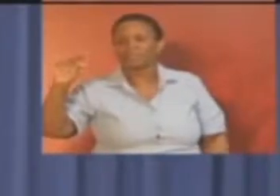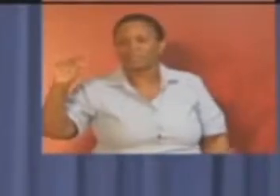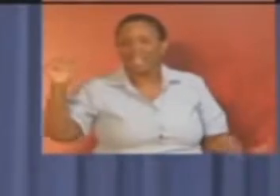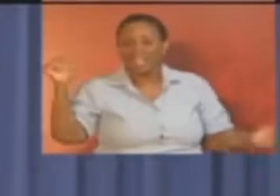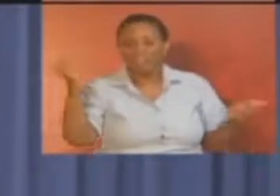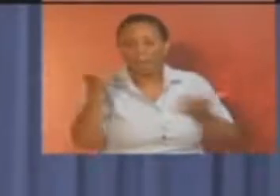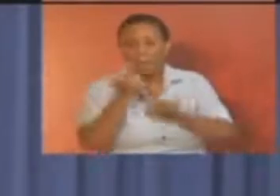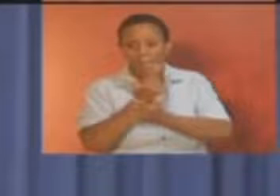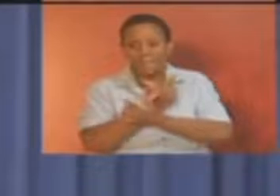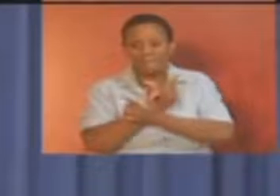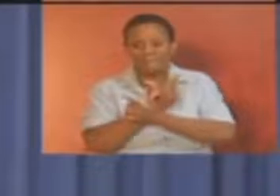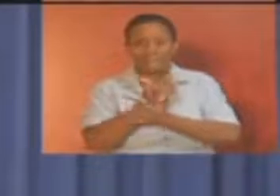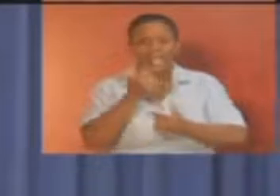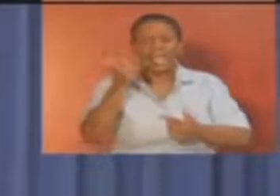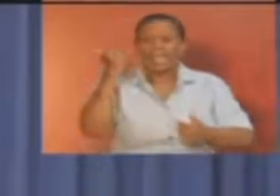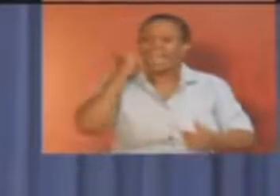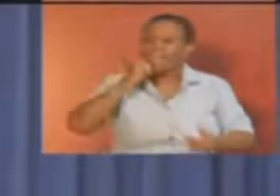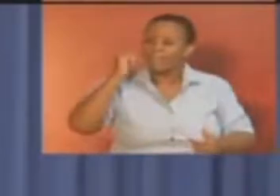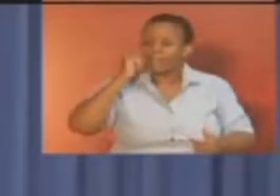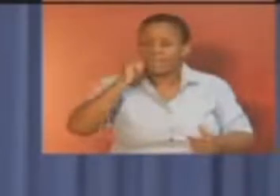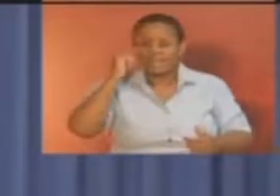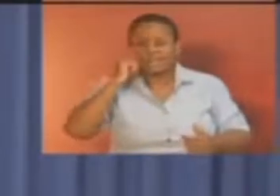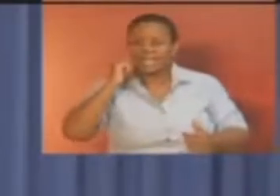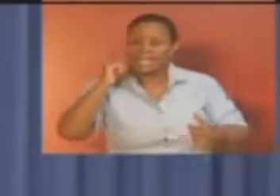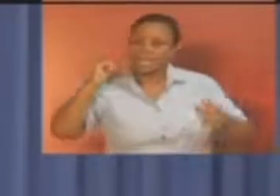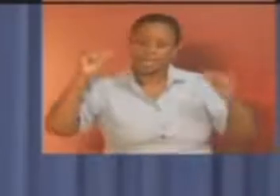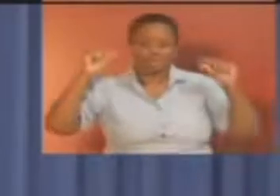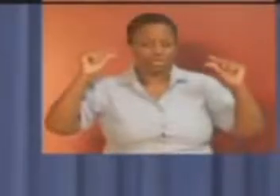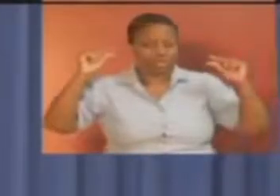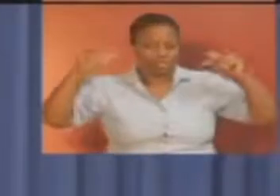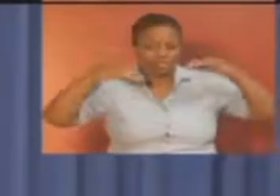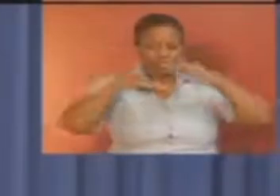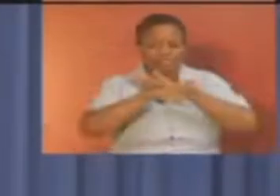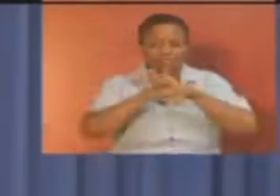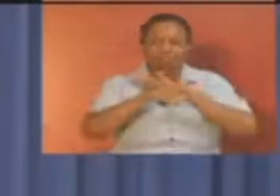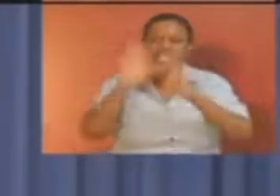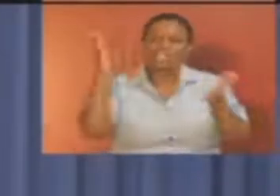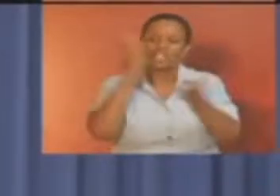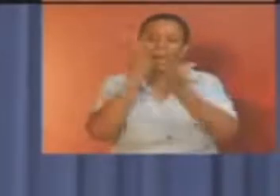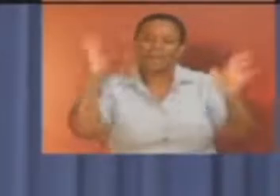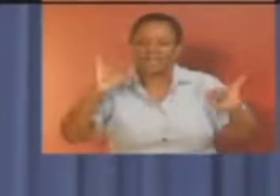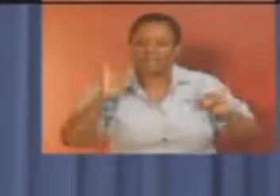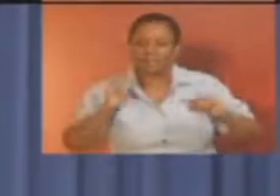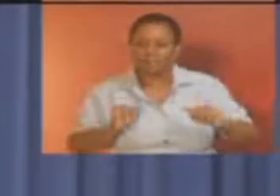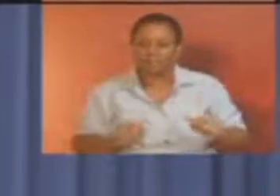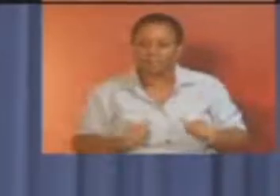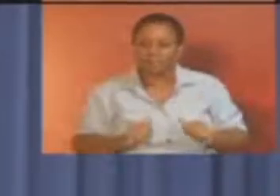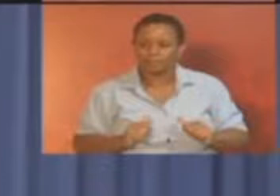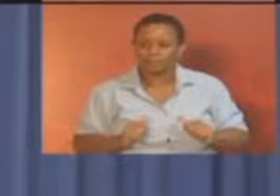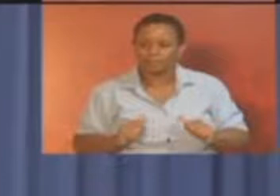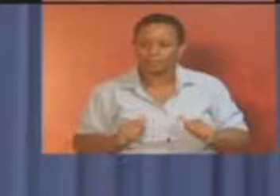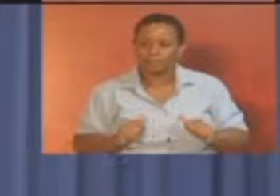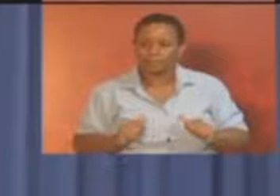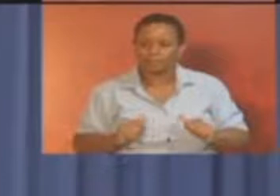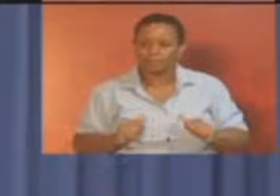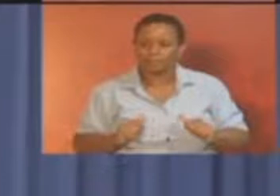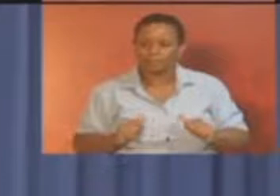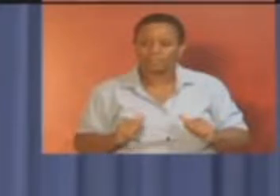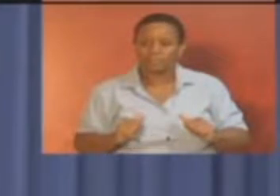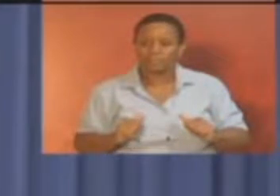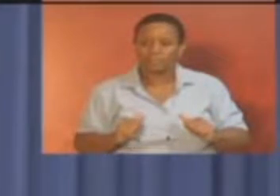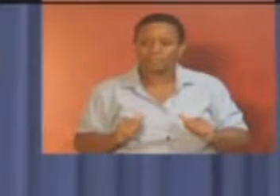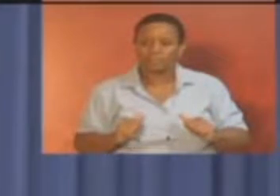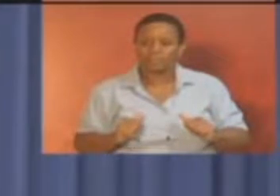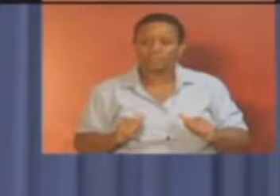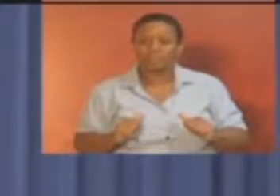as not to be a contributor to excessive time in the space and very little browsing. Know